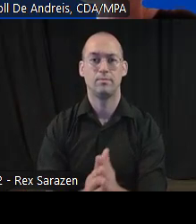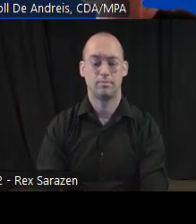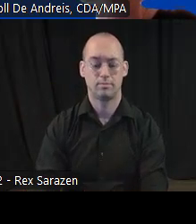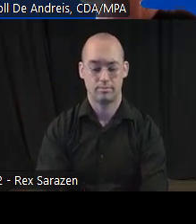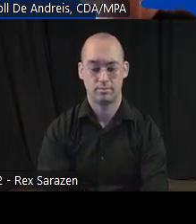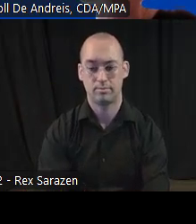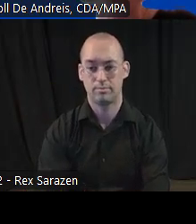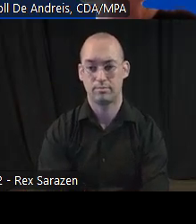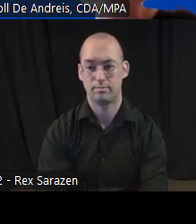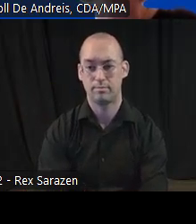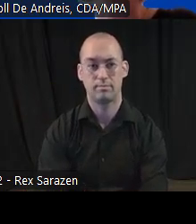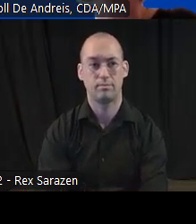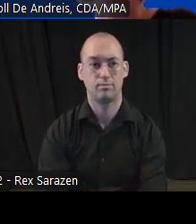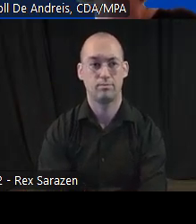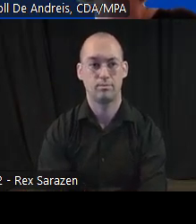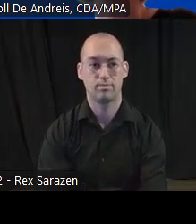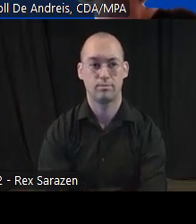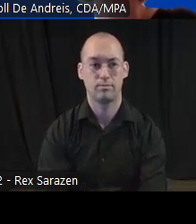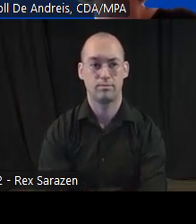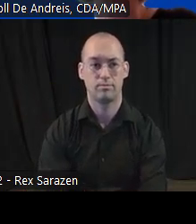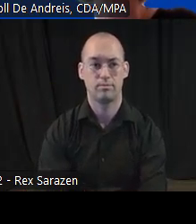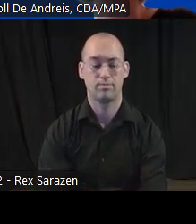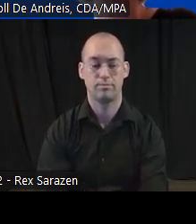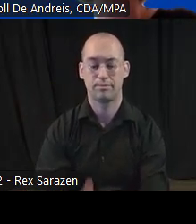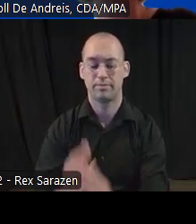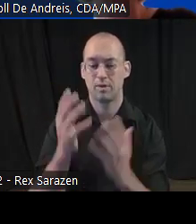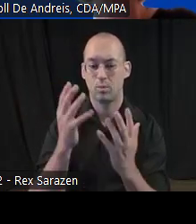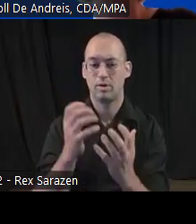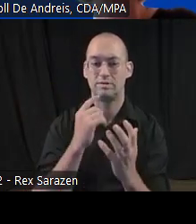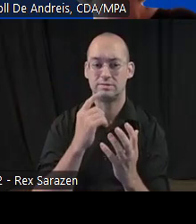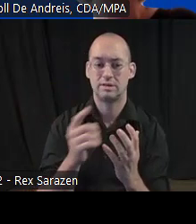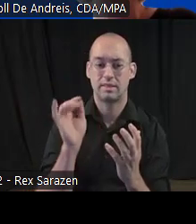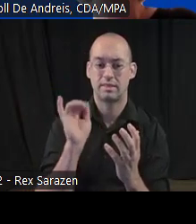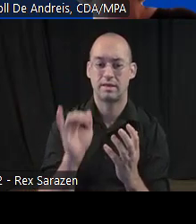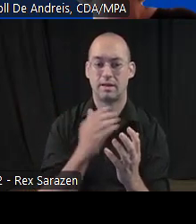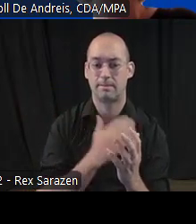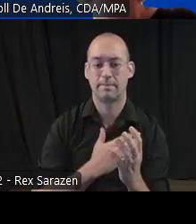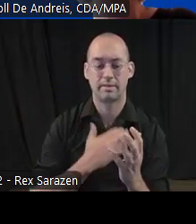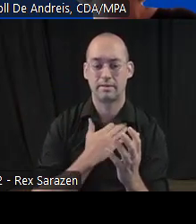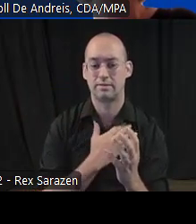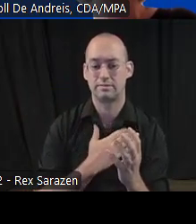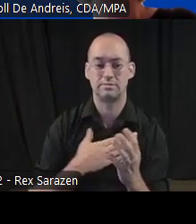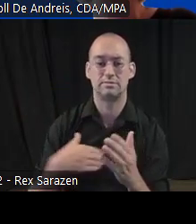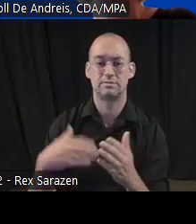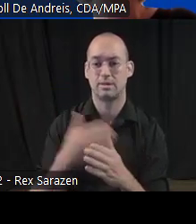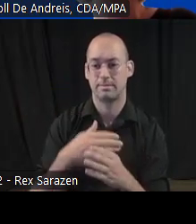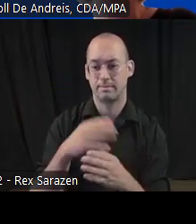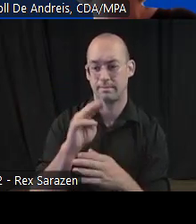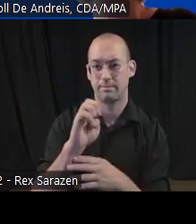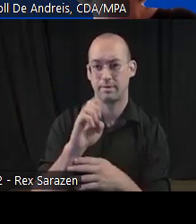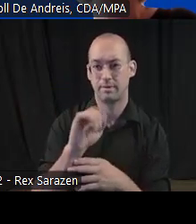because I just wanted to say that yes, please stop the medical